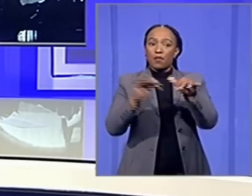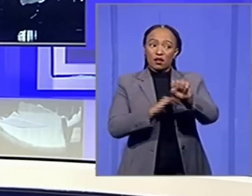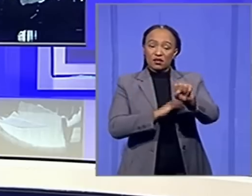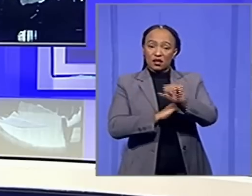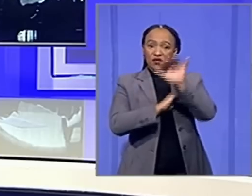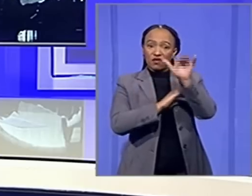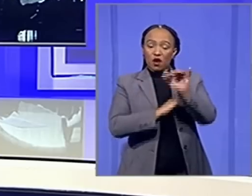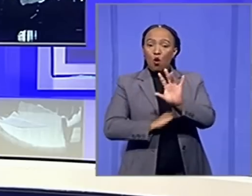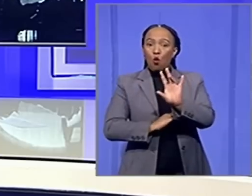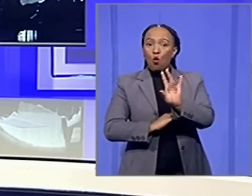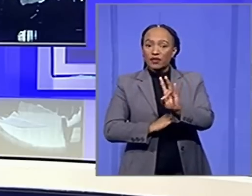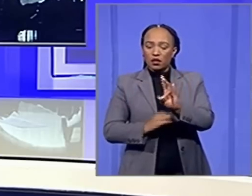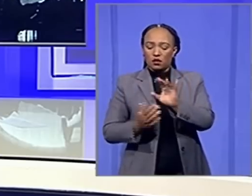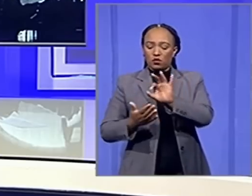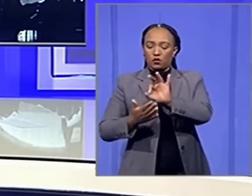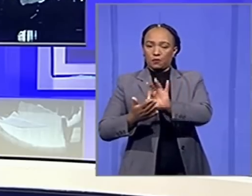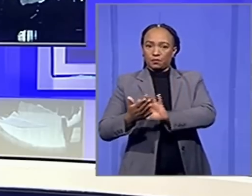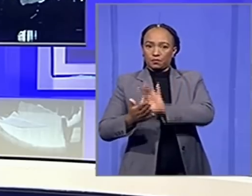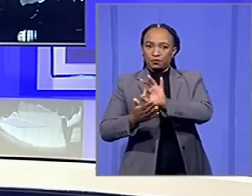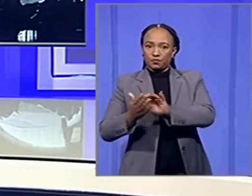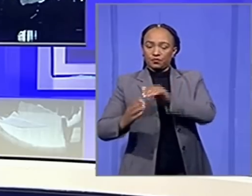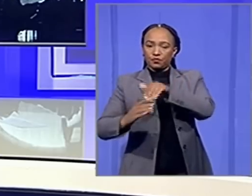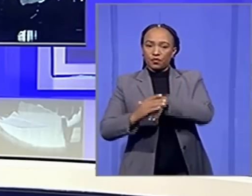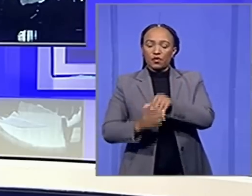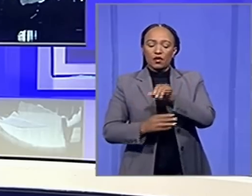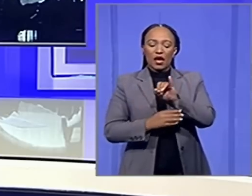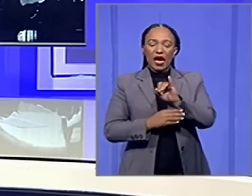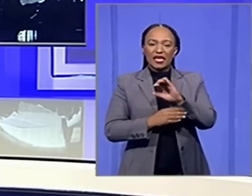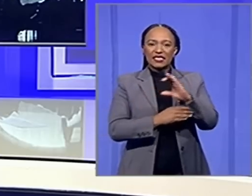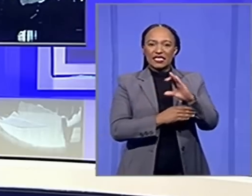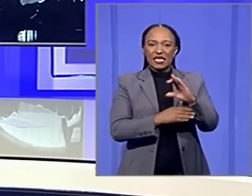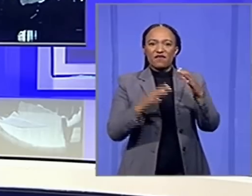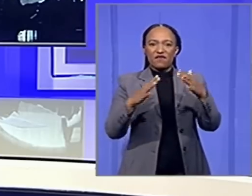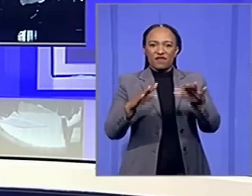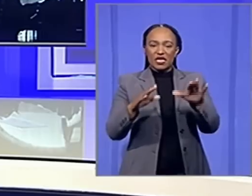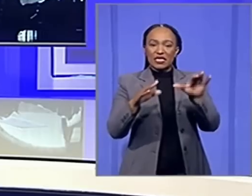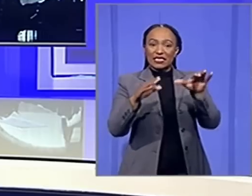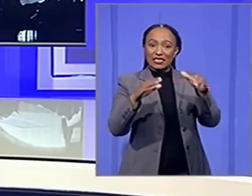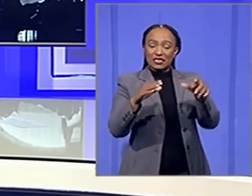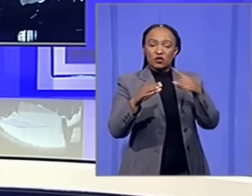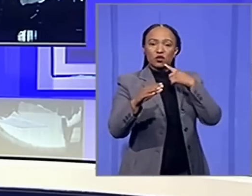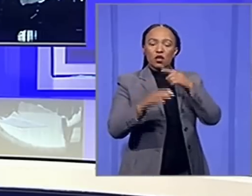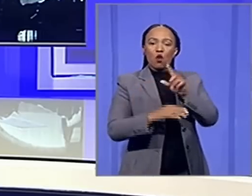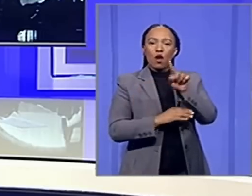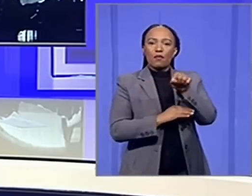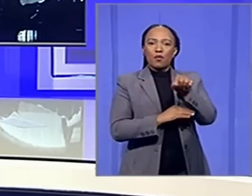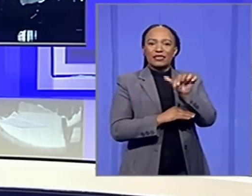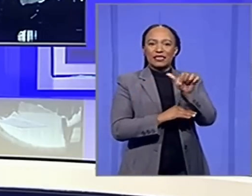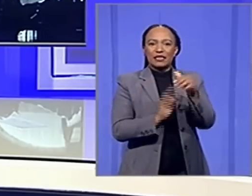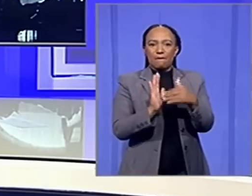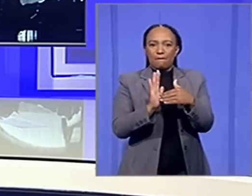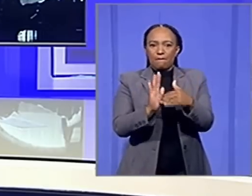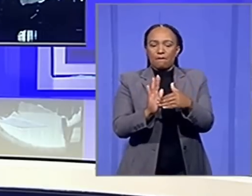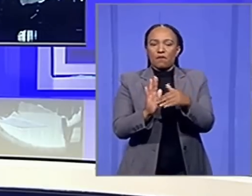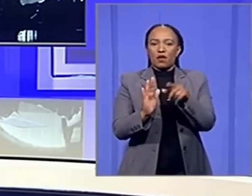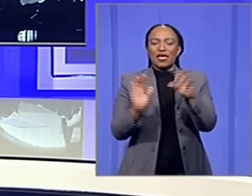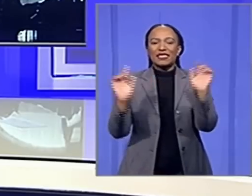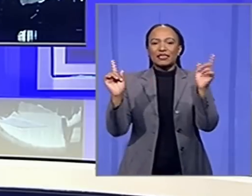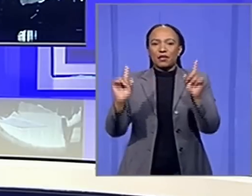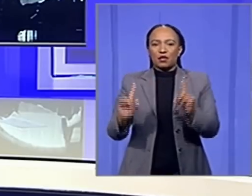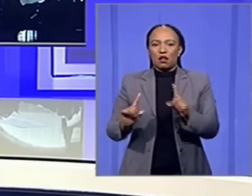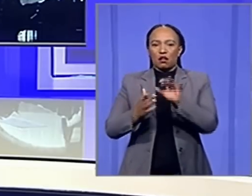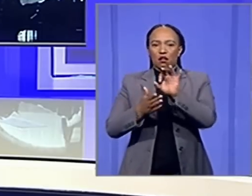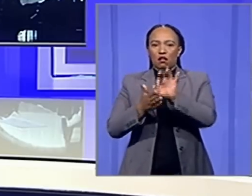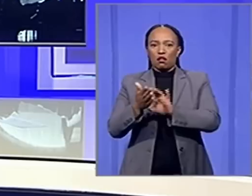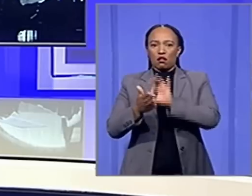ka laboraro pejana ka jeno IEC e phatlaladitse hore ba ai ba milione felwane tshelela ba tla kgetha dikgethong tse ikgethang hosane